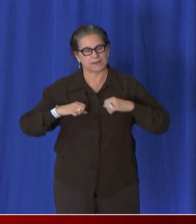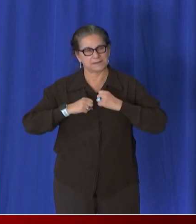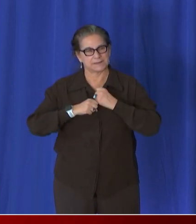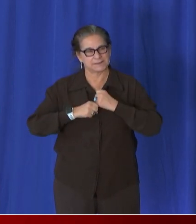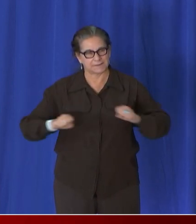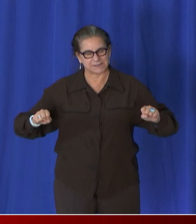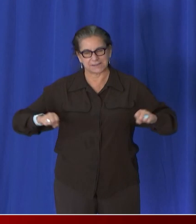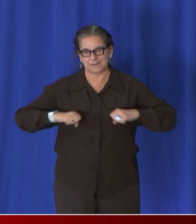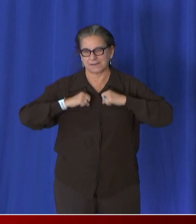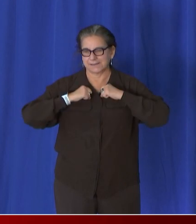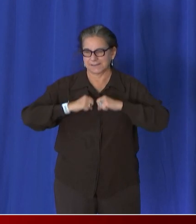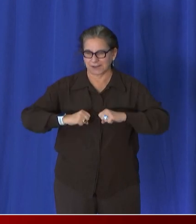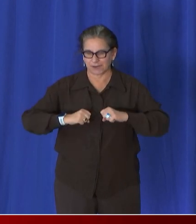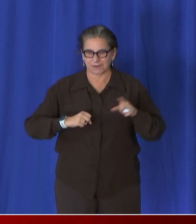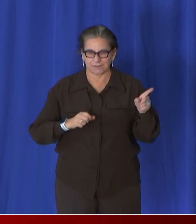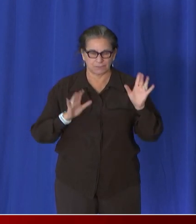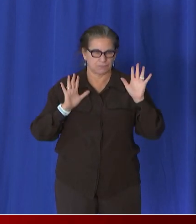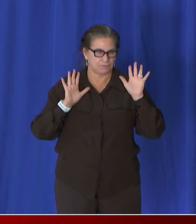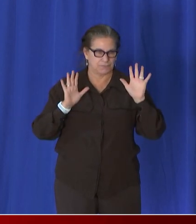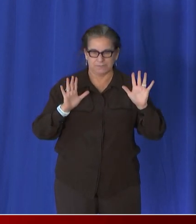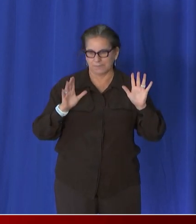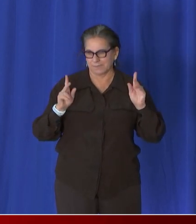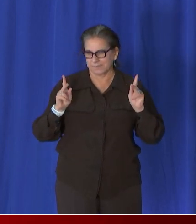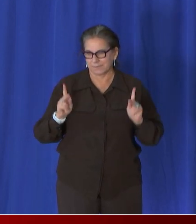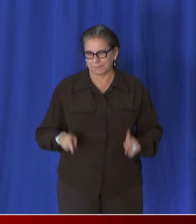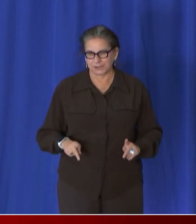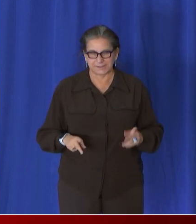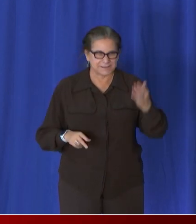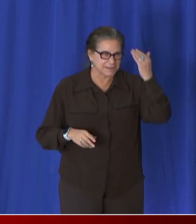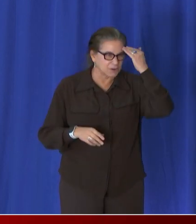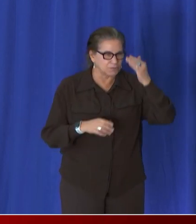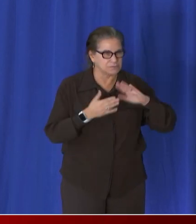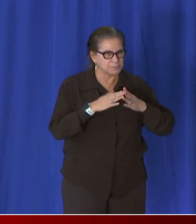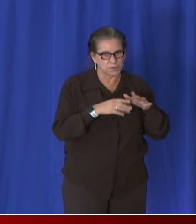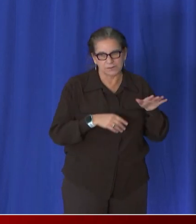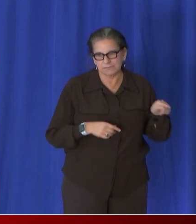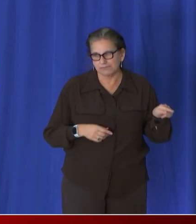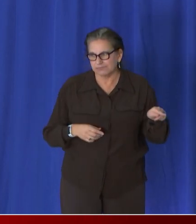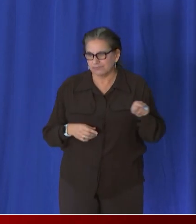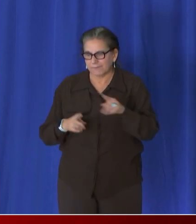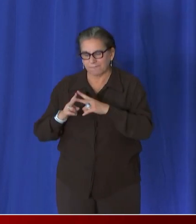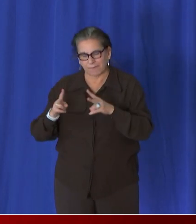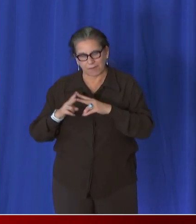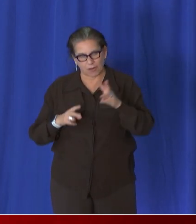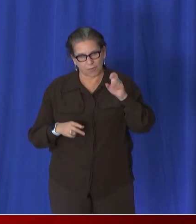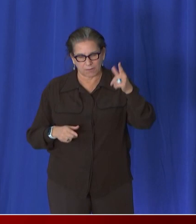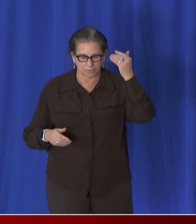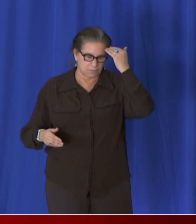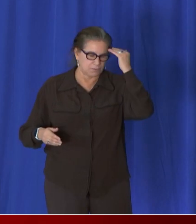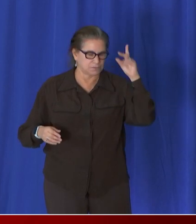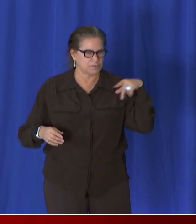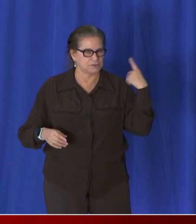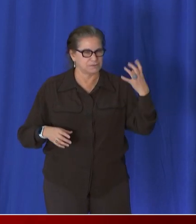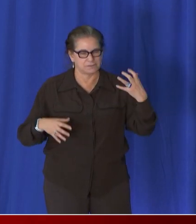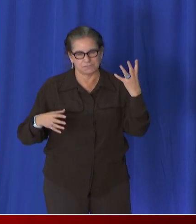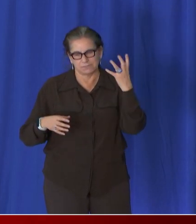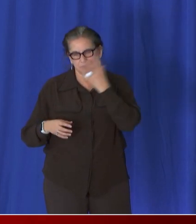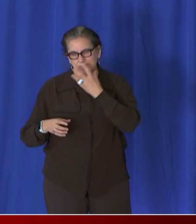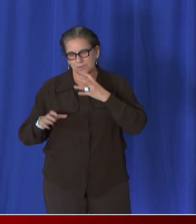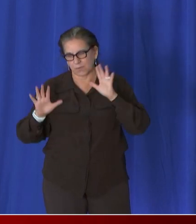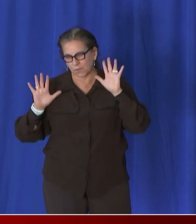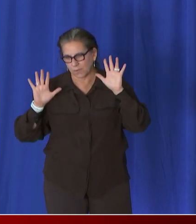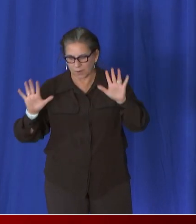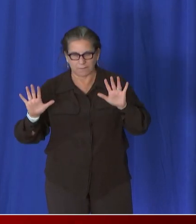that laser focus on DC. He knows our communities. He's had a lot of different jobs at MPD, including being a